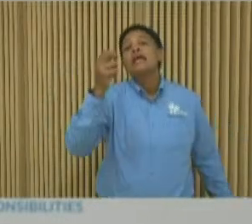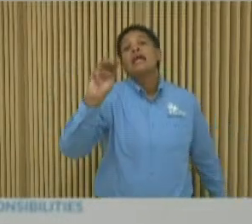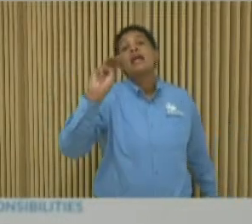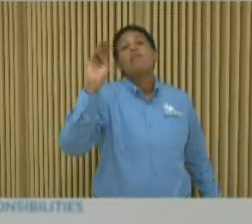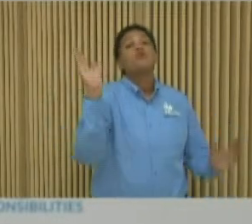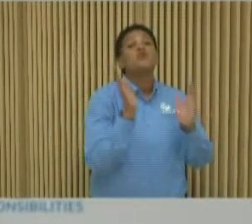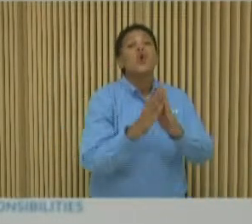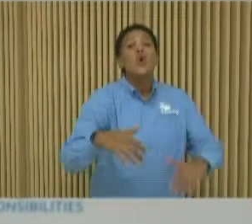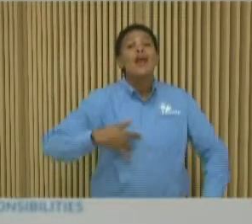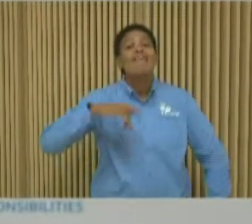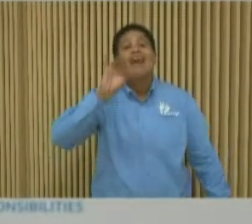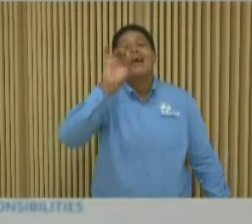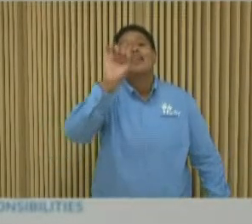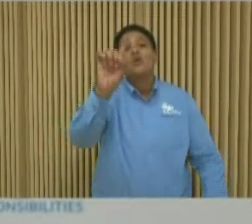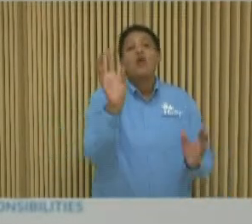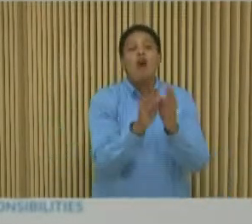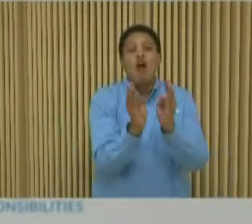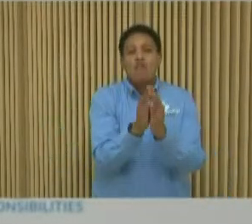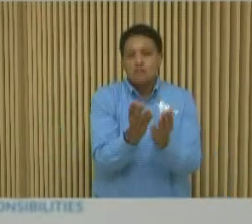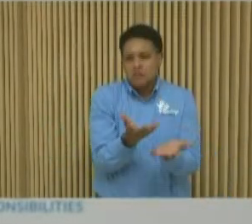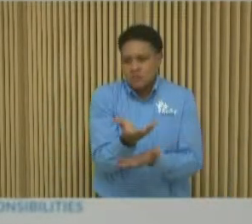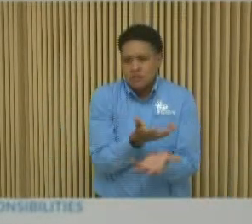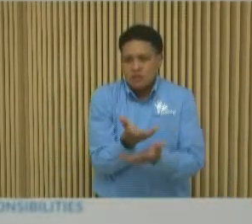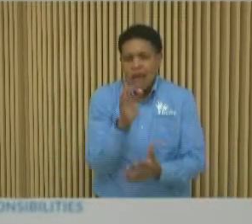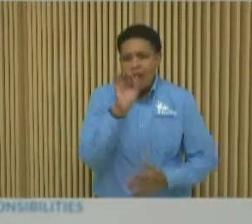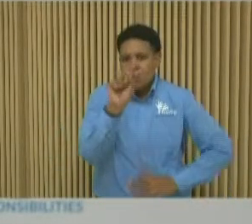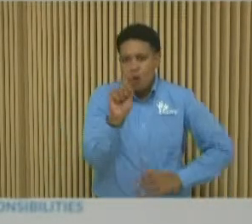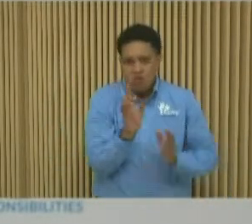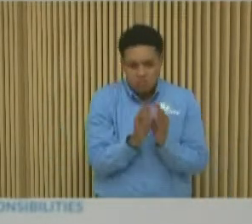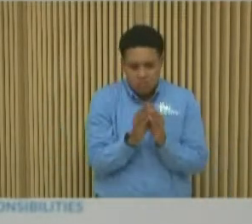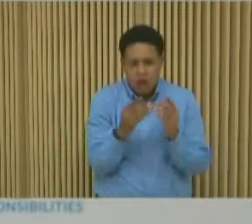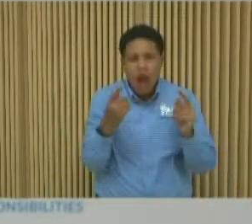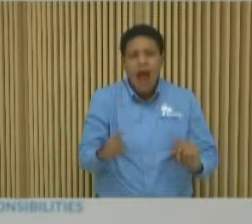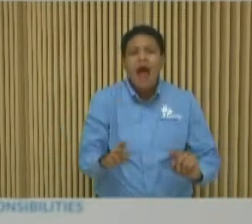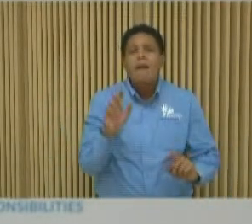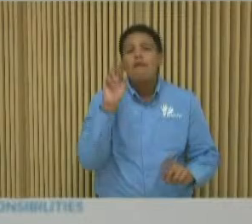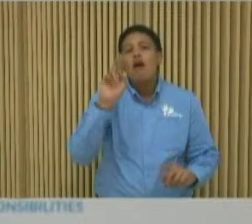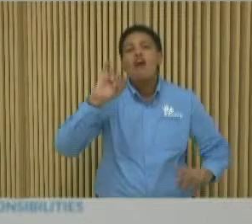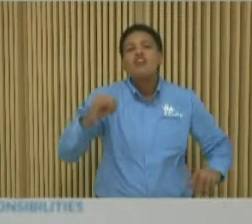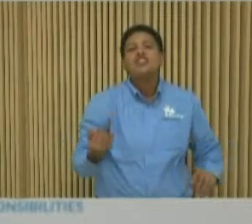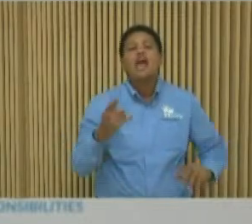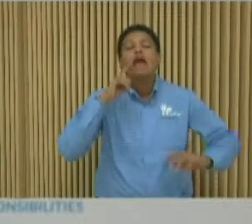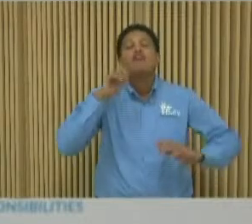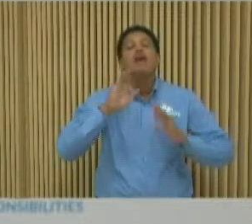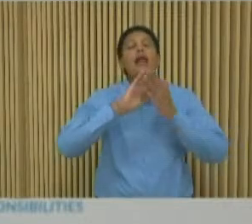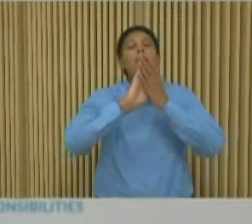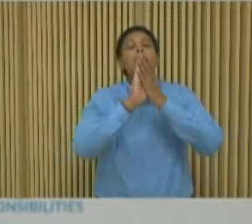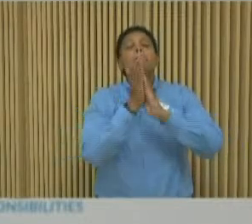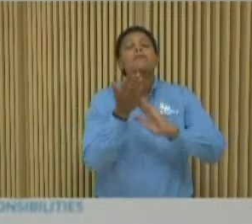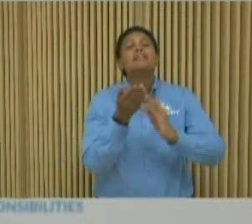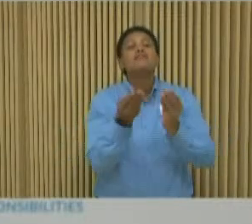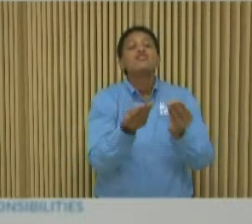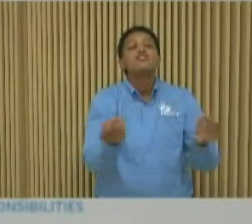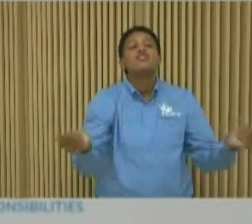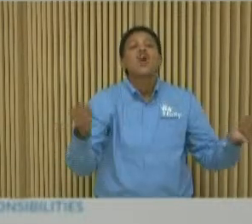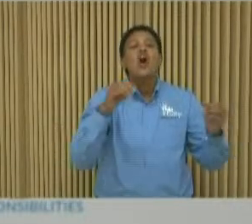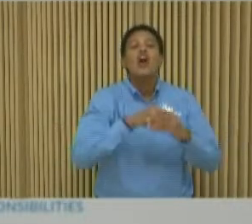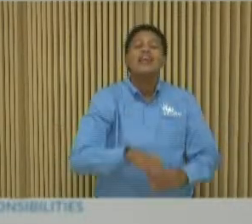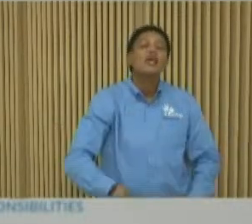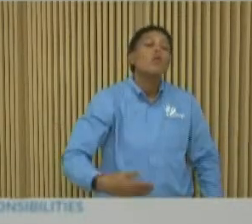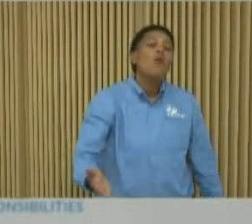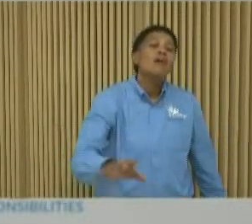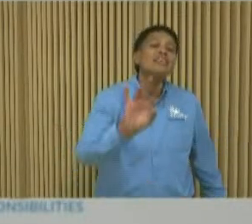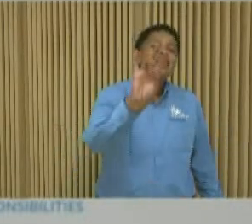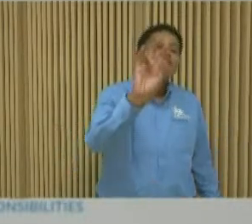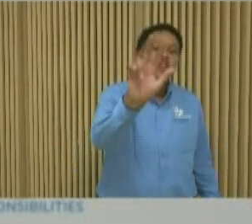81 conferences, restorative justice conferences, and there was a peaceful settlement in 73